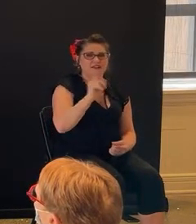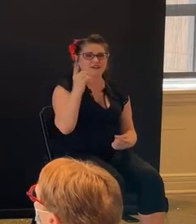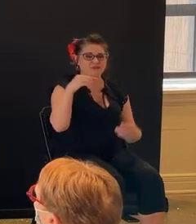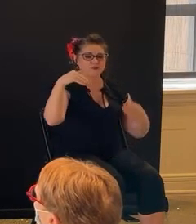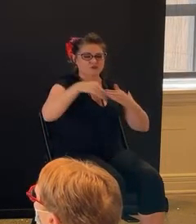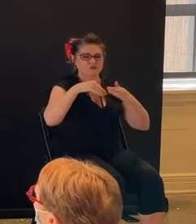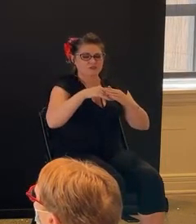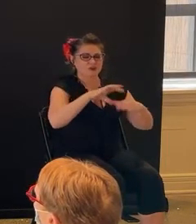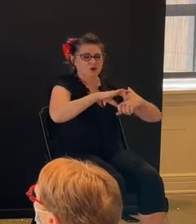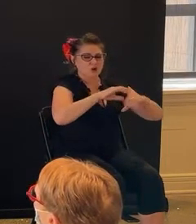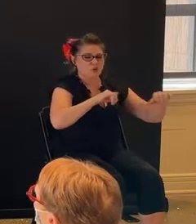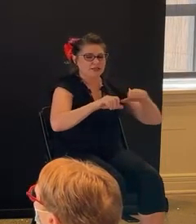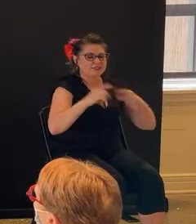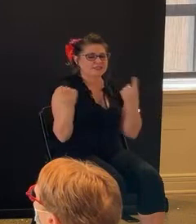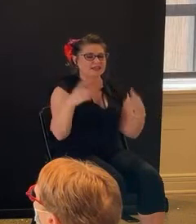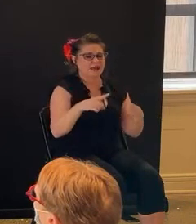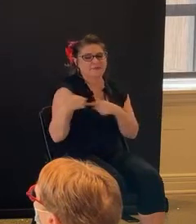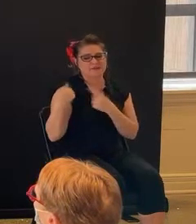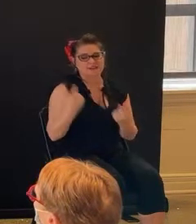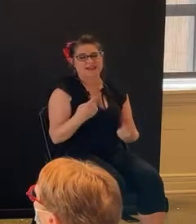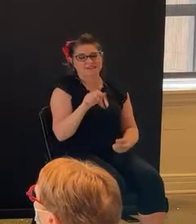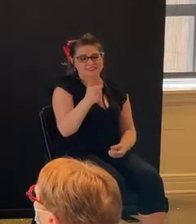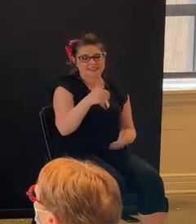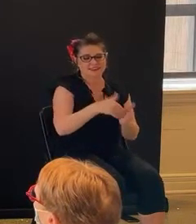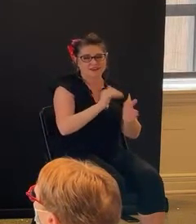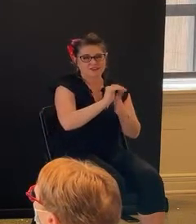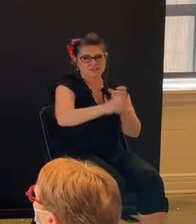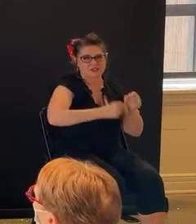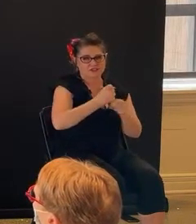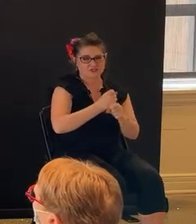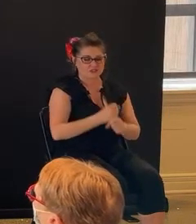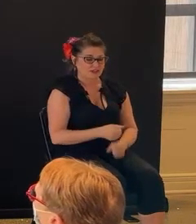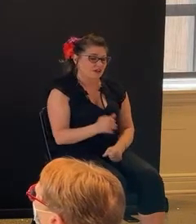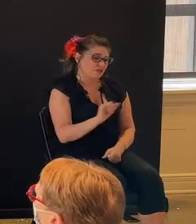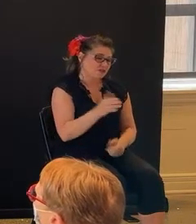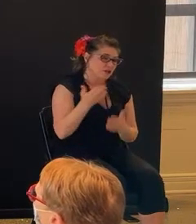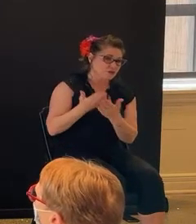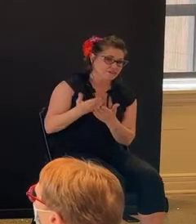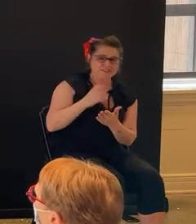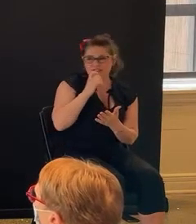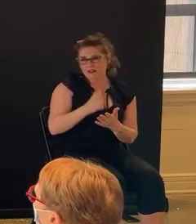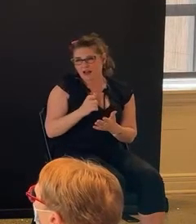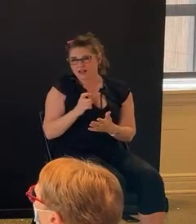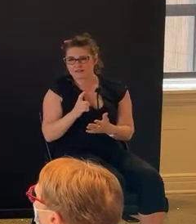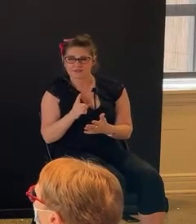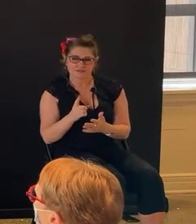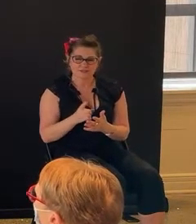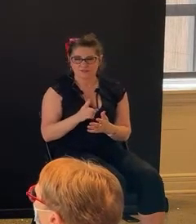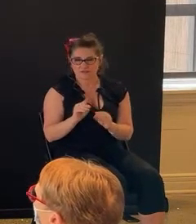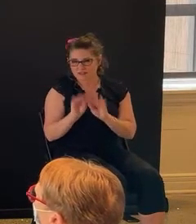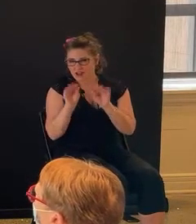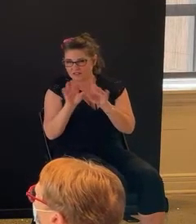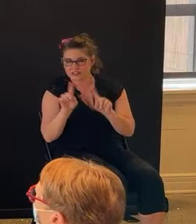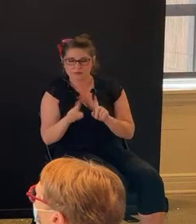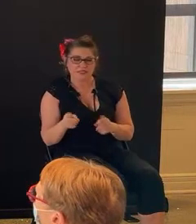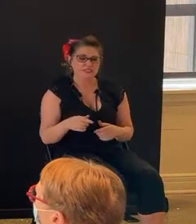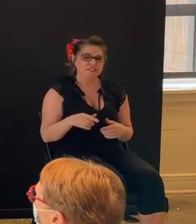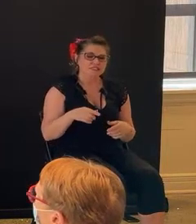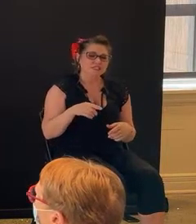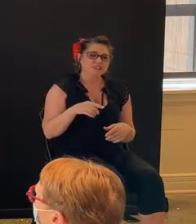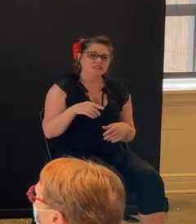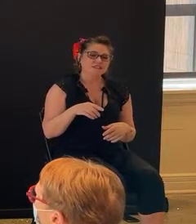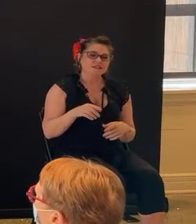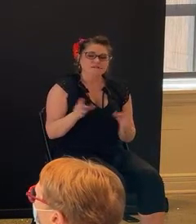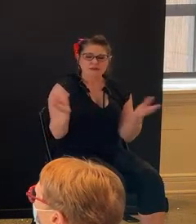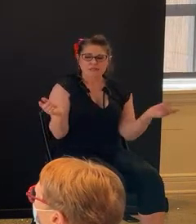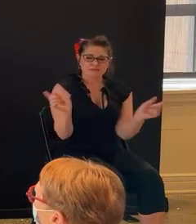quakes in the last 10,000 years. There's also evidence, not quite as solid, but for the same number of slightly smaller